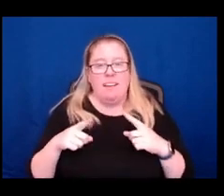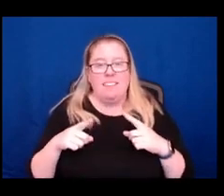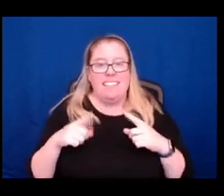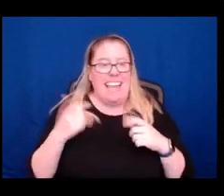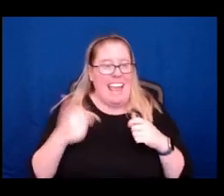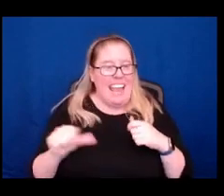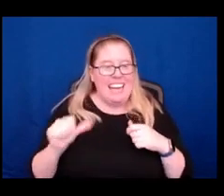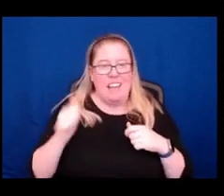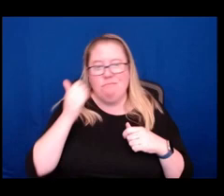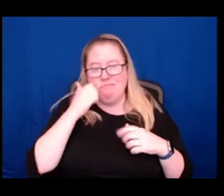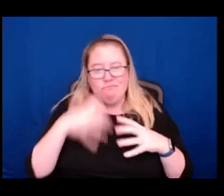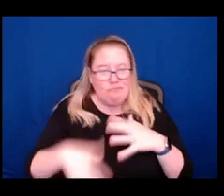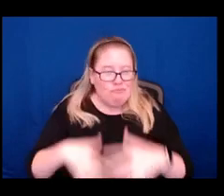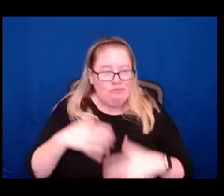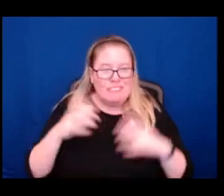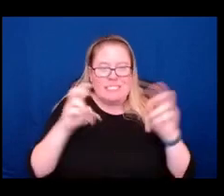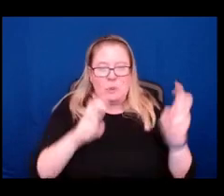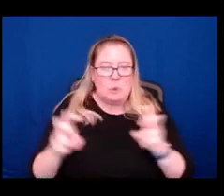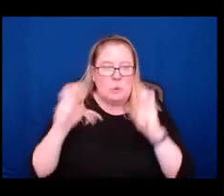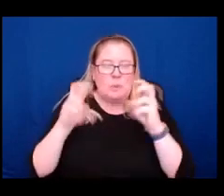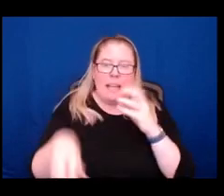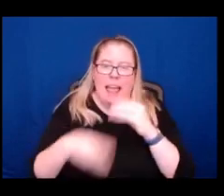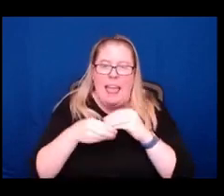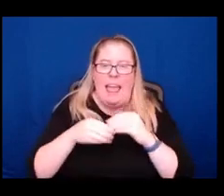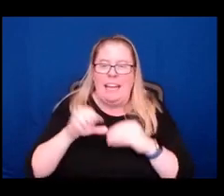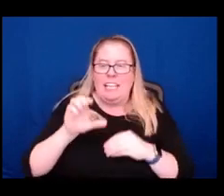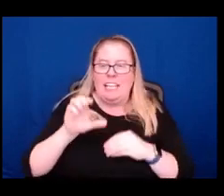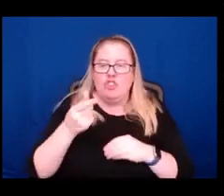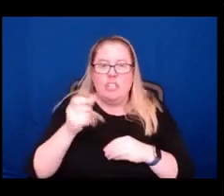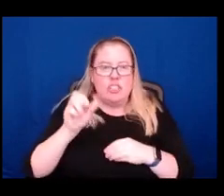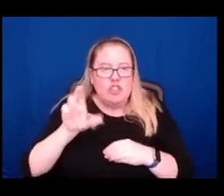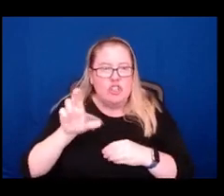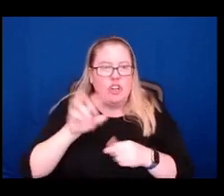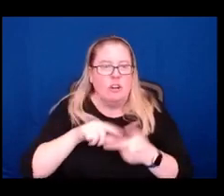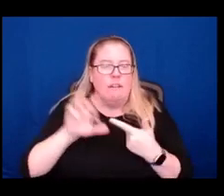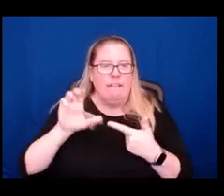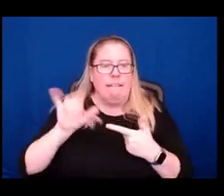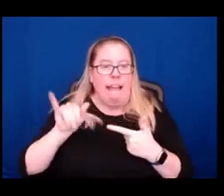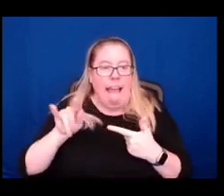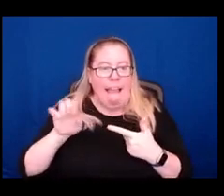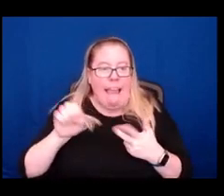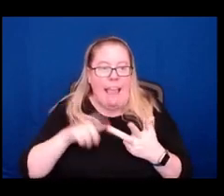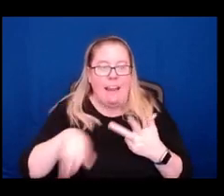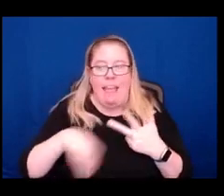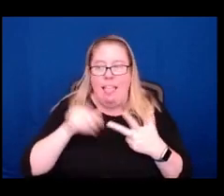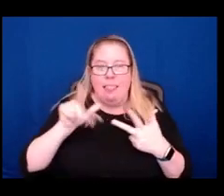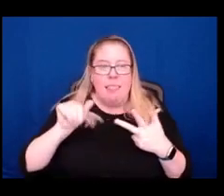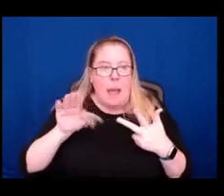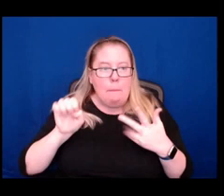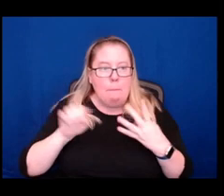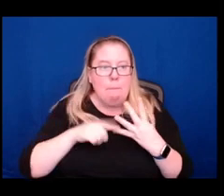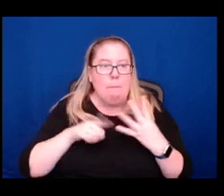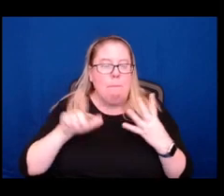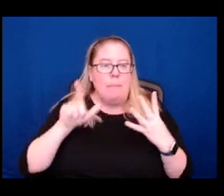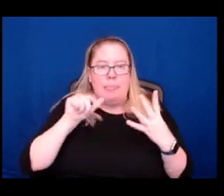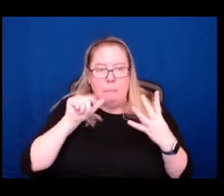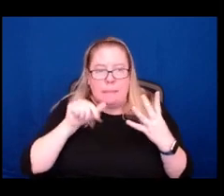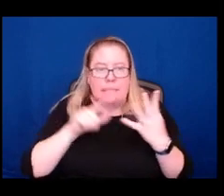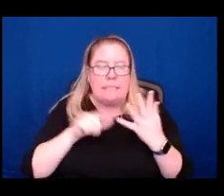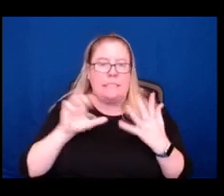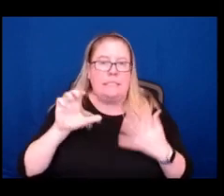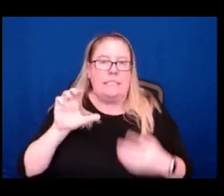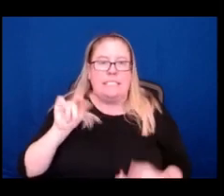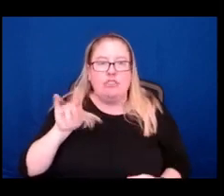ginger, adding cayenne, adding citrus like grapefruit, lemons, limes, it's one of the best things you can do every day. If nothing else,